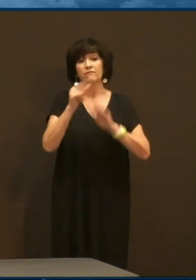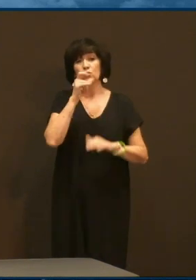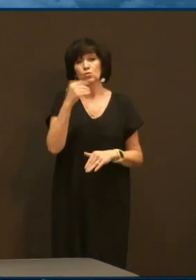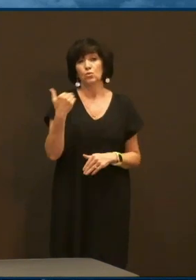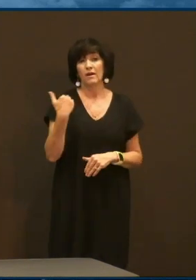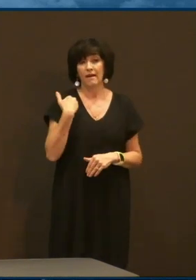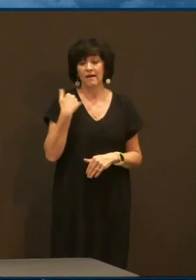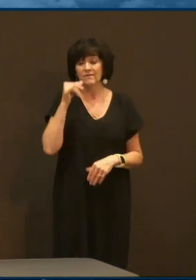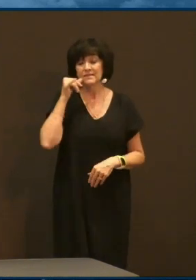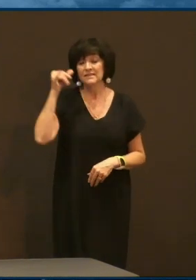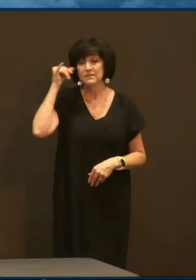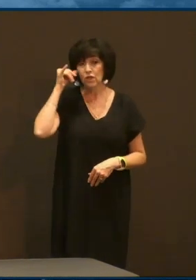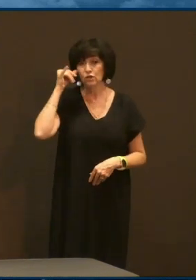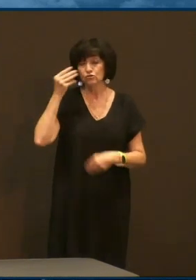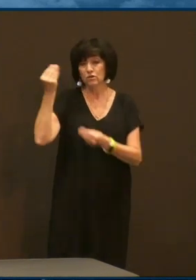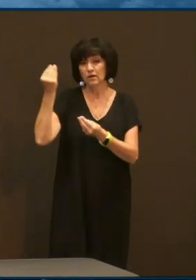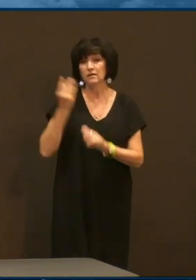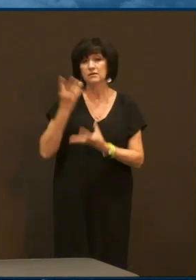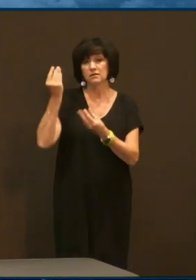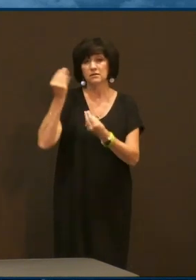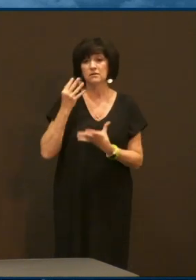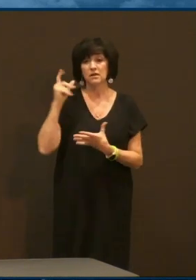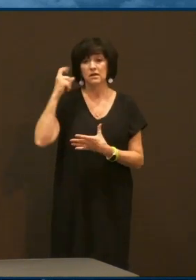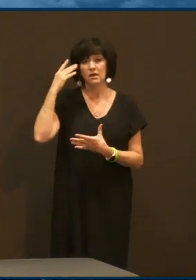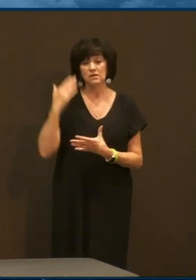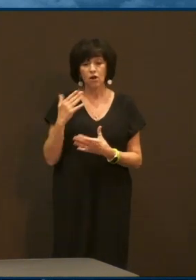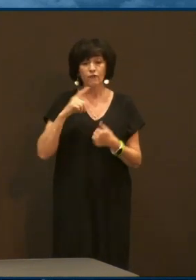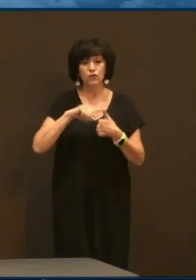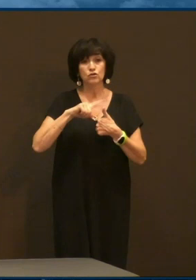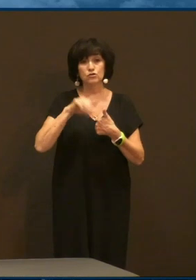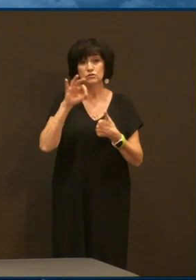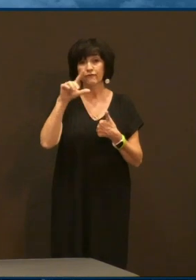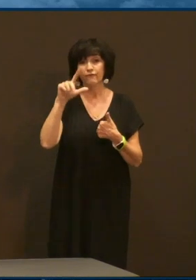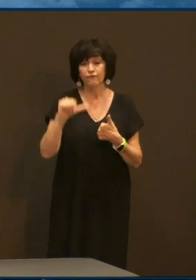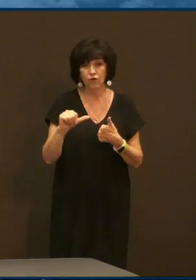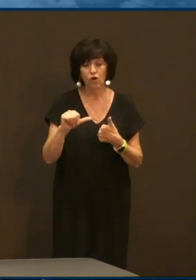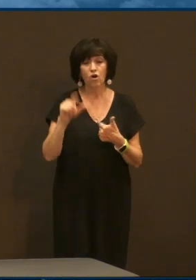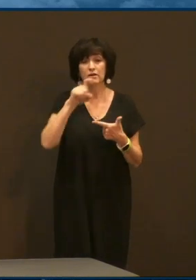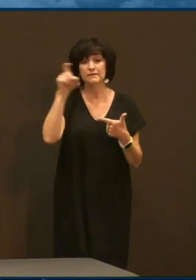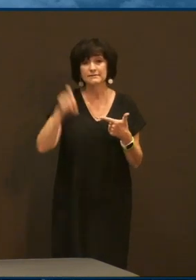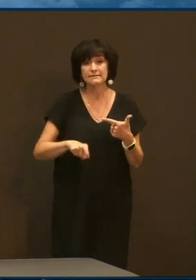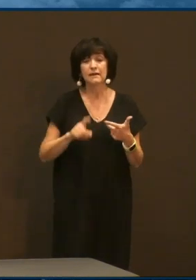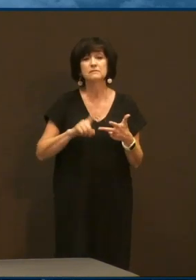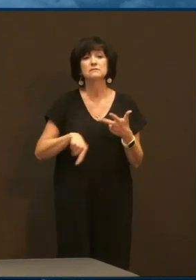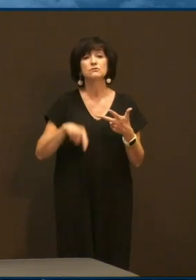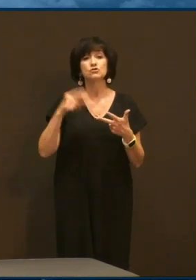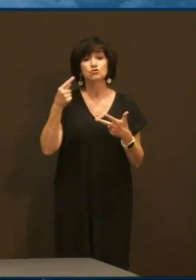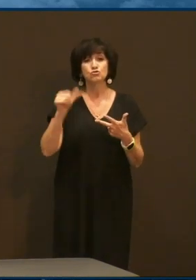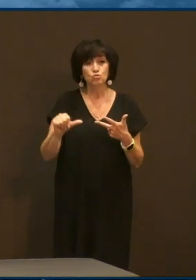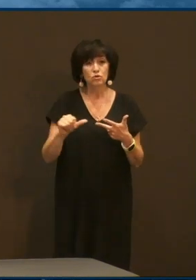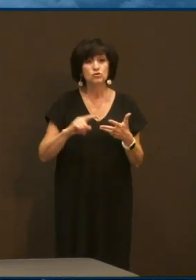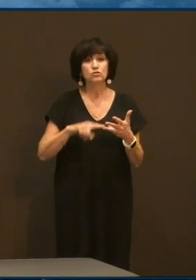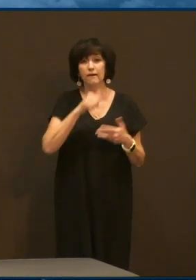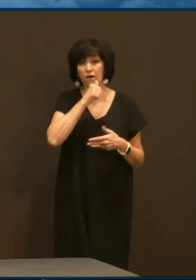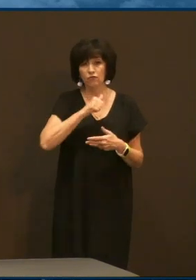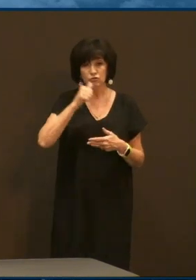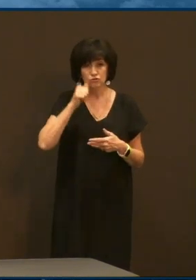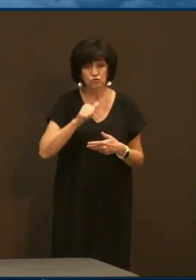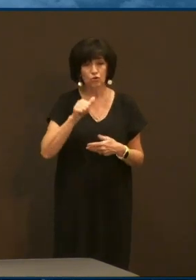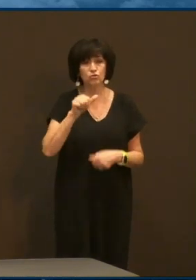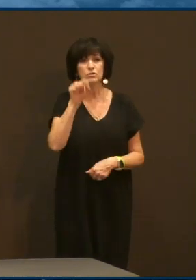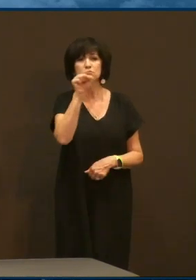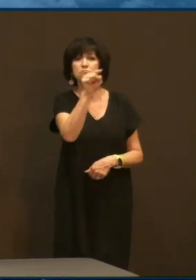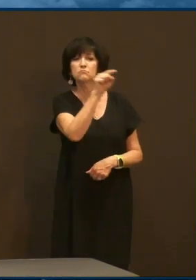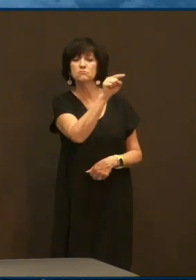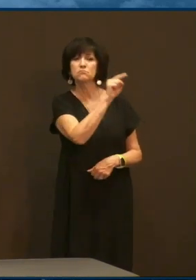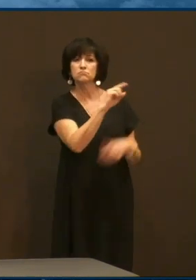reports from the governors of Florida, Texas, Georgia, and Arizona about